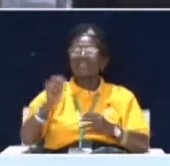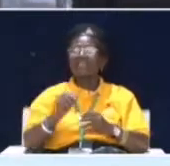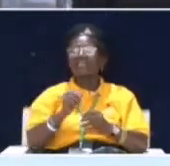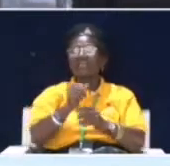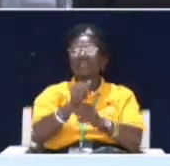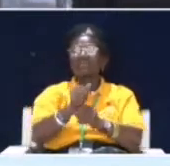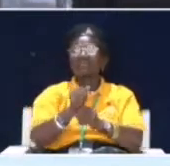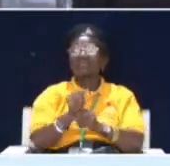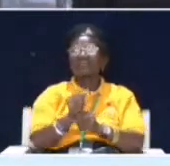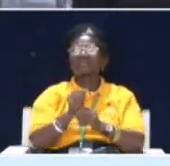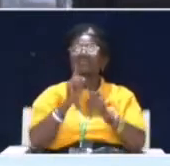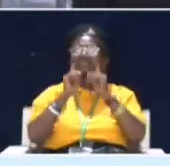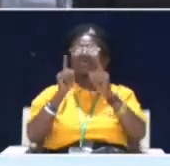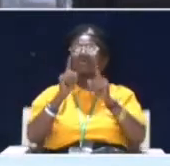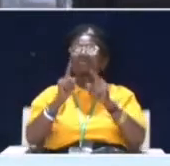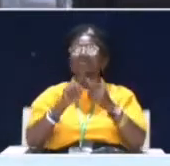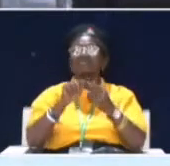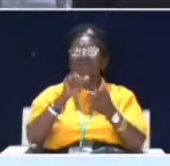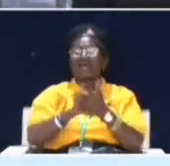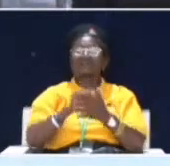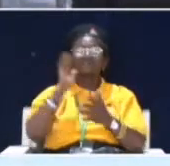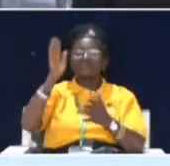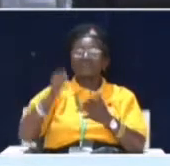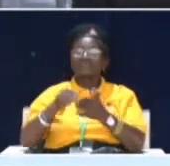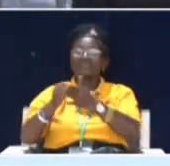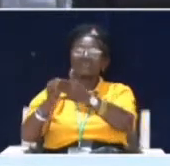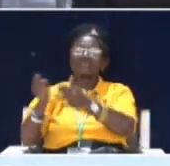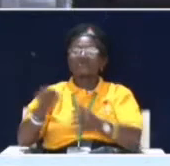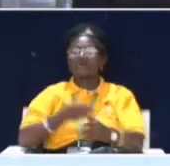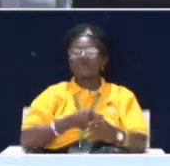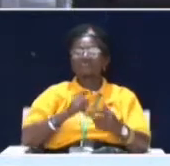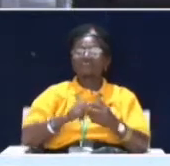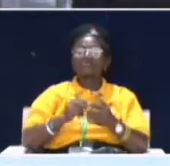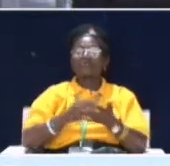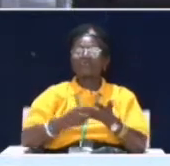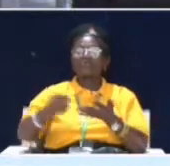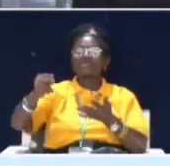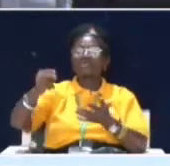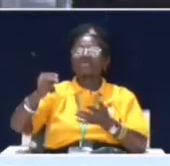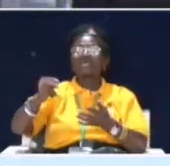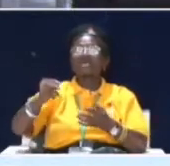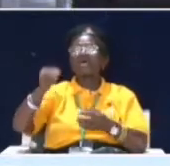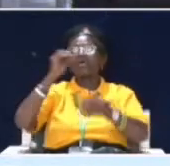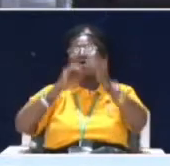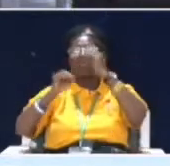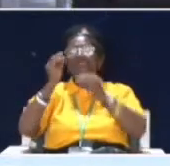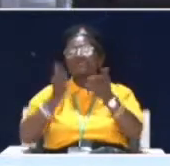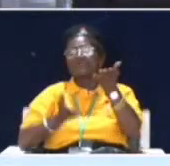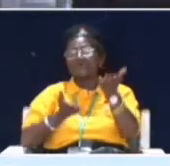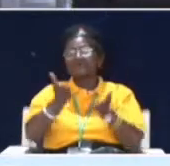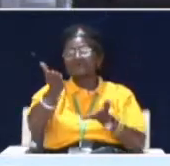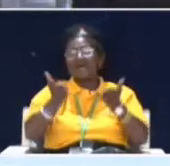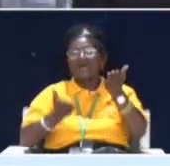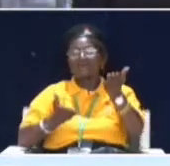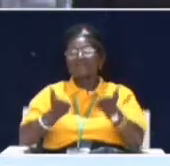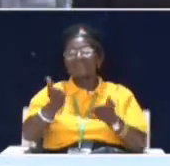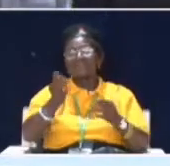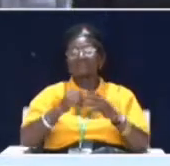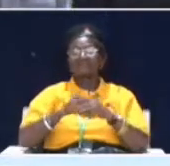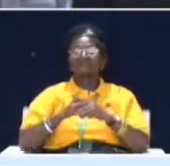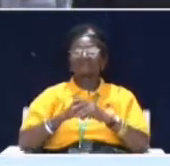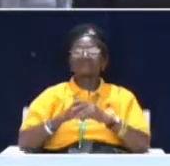us to Holy Communion service. Lẹ́yìn náà ni ìbánisọ̀rọ̀ ránpẹ́ tí a ó gbà bẹ̀ lọ síbi oúnjẹ alẹ́